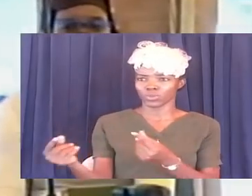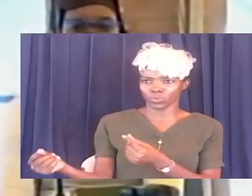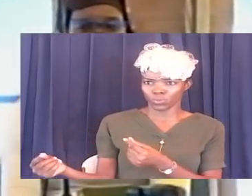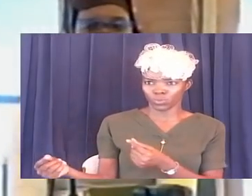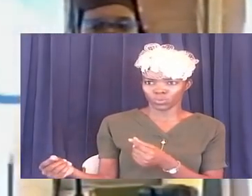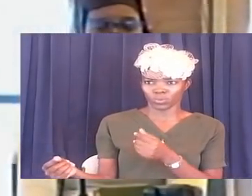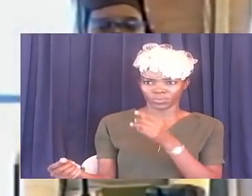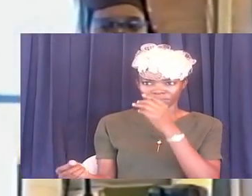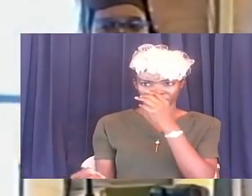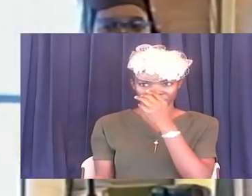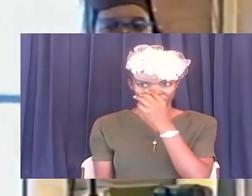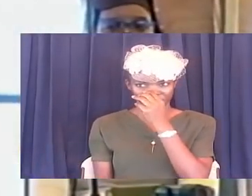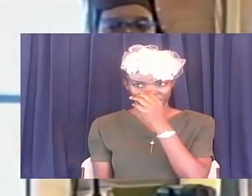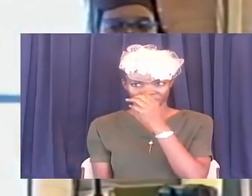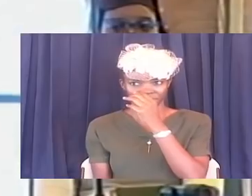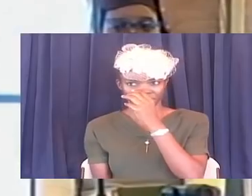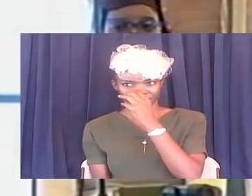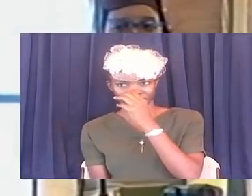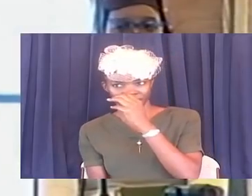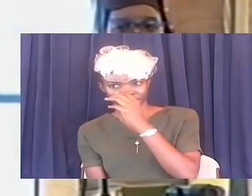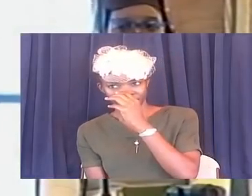when, hallelujah,